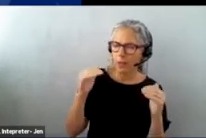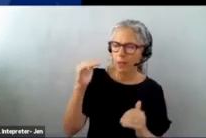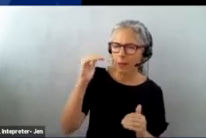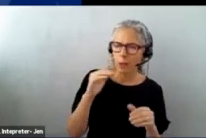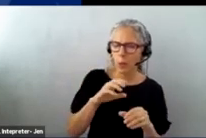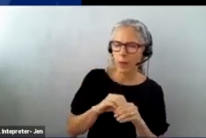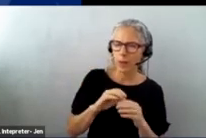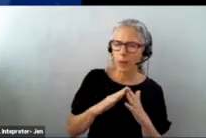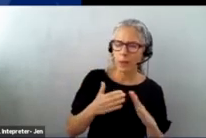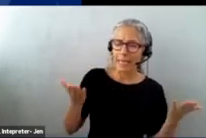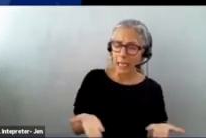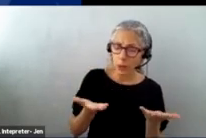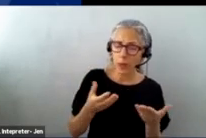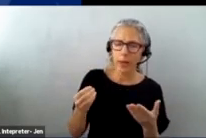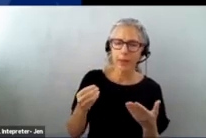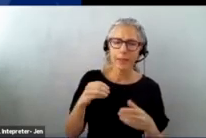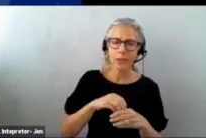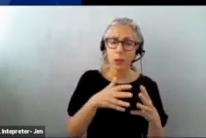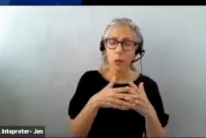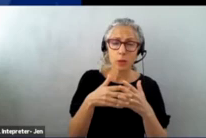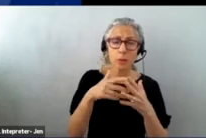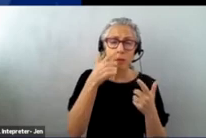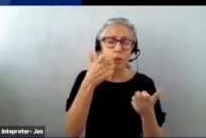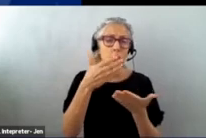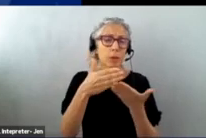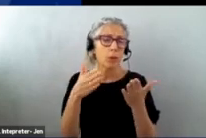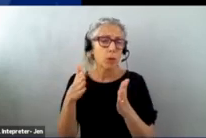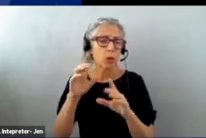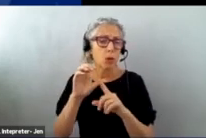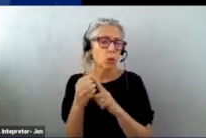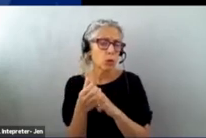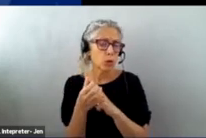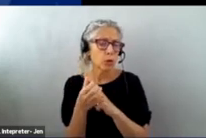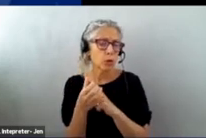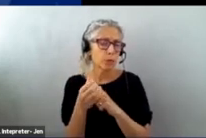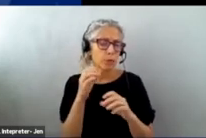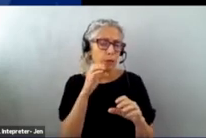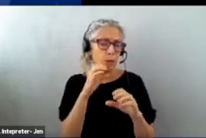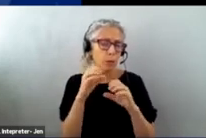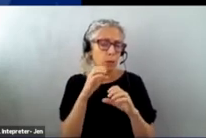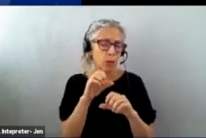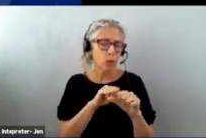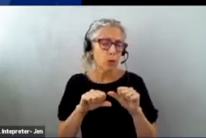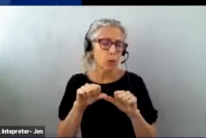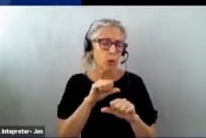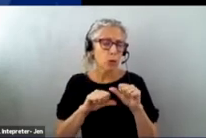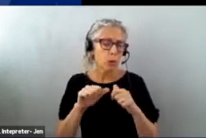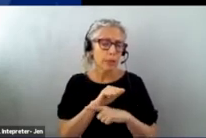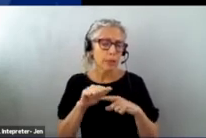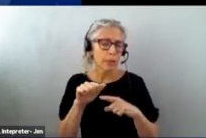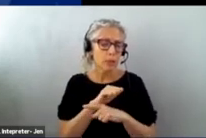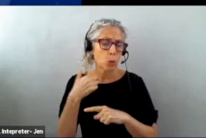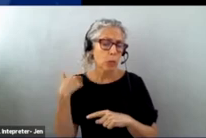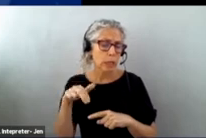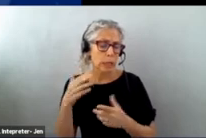communities here in Durham in the US. And also I'm interested in some of the ways that culture, community social practices, linguistic practices, religion